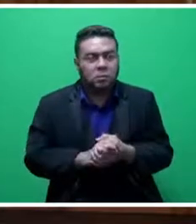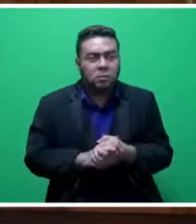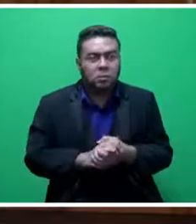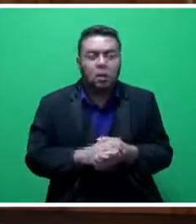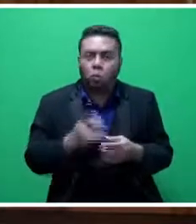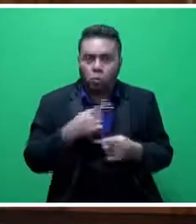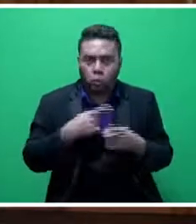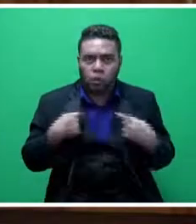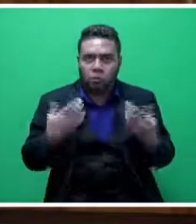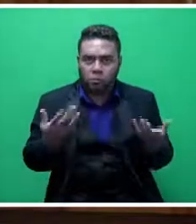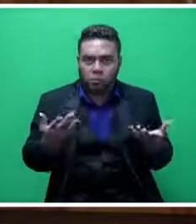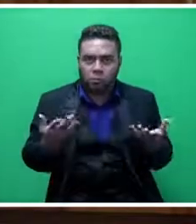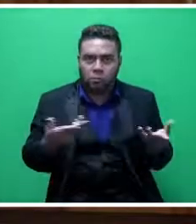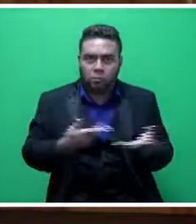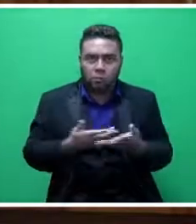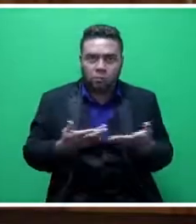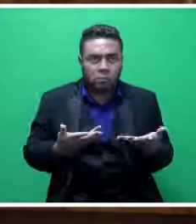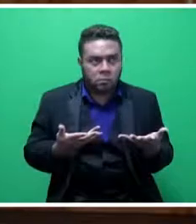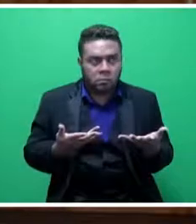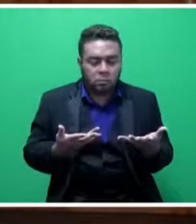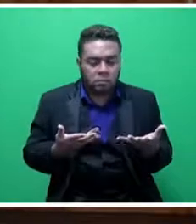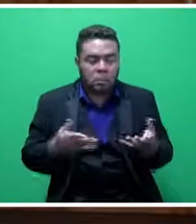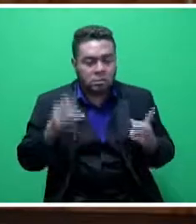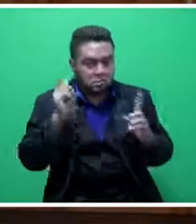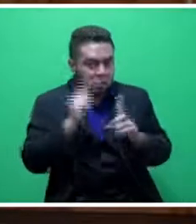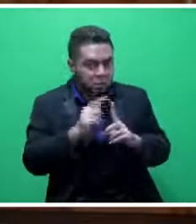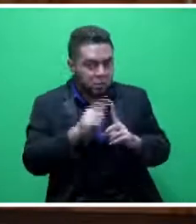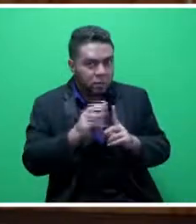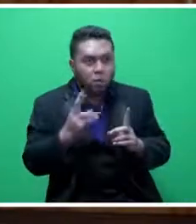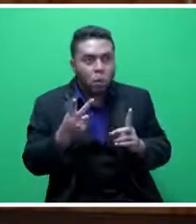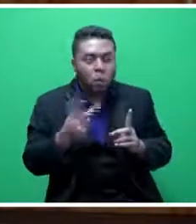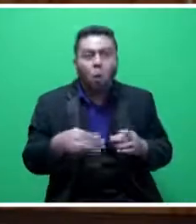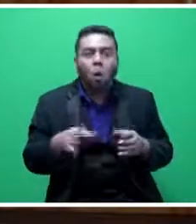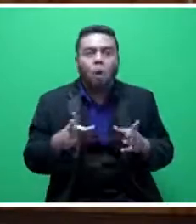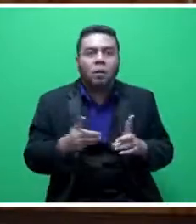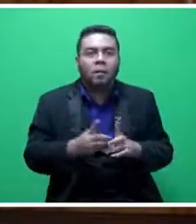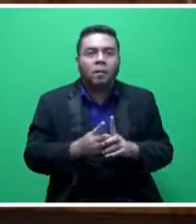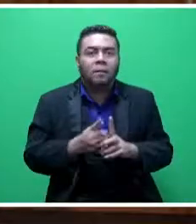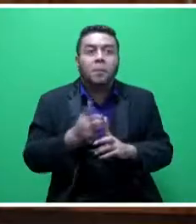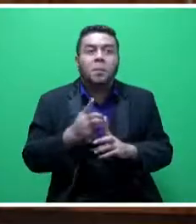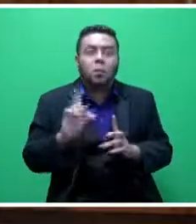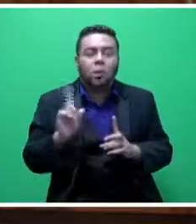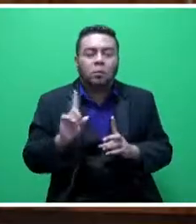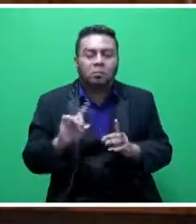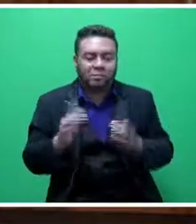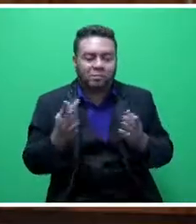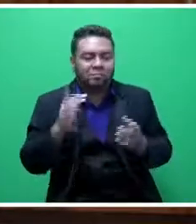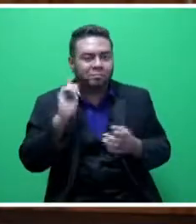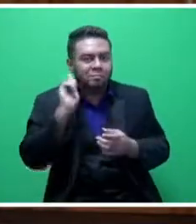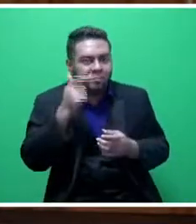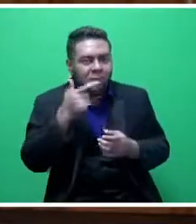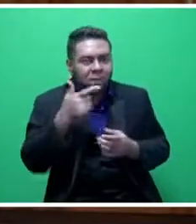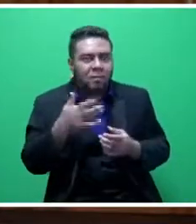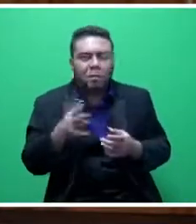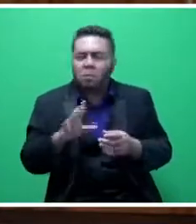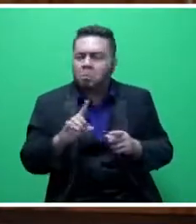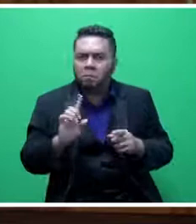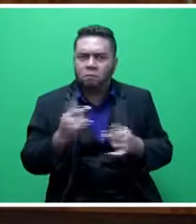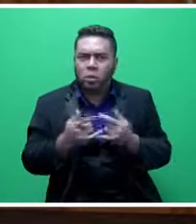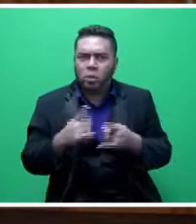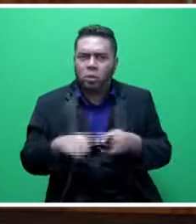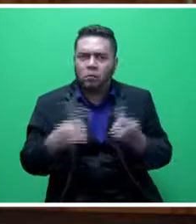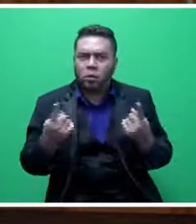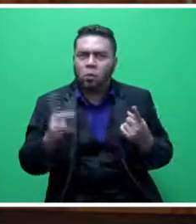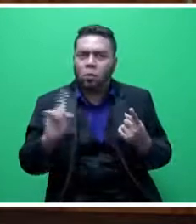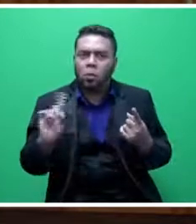we've discussed with them 0.5% will go specifically to developing telecenters, etc., which gives us continuous flow of income. It's completely different to what